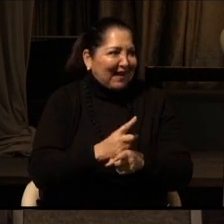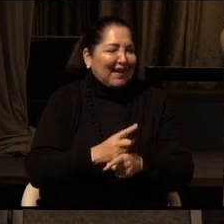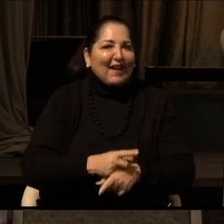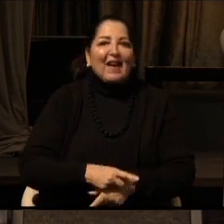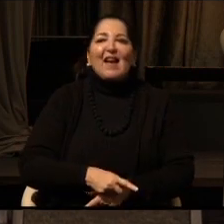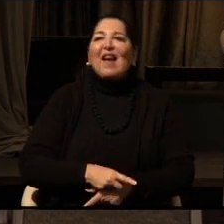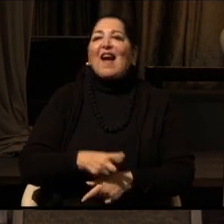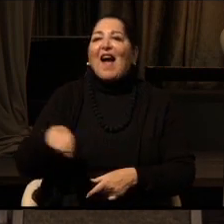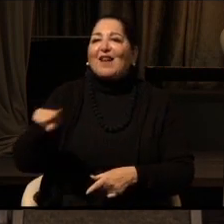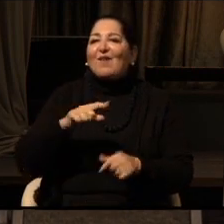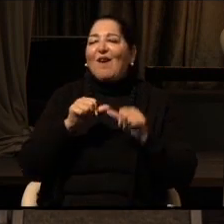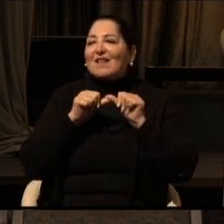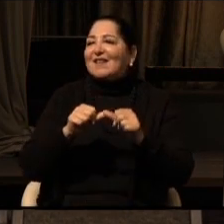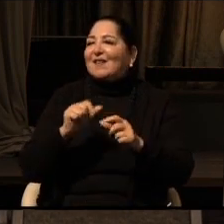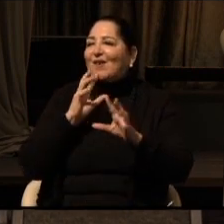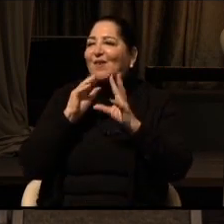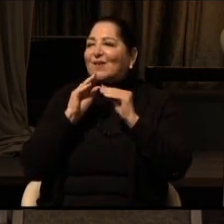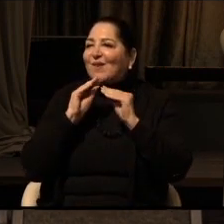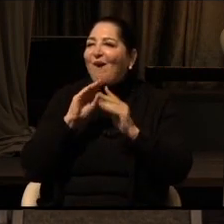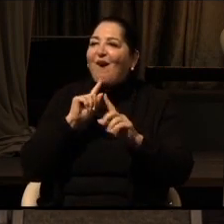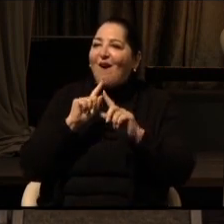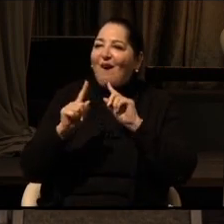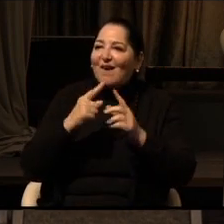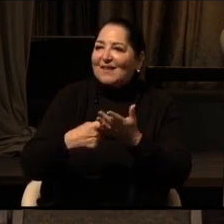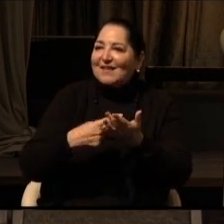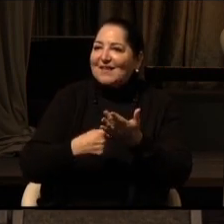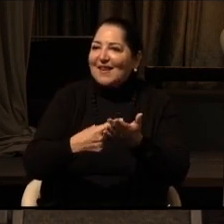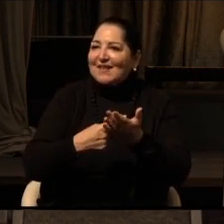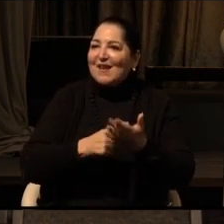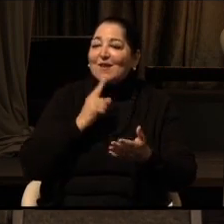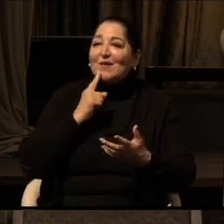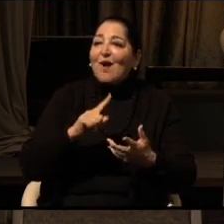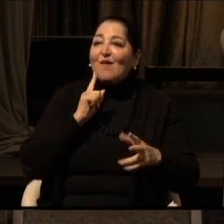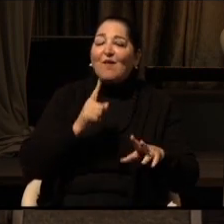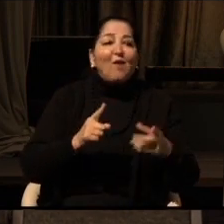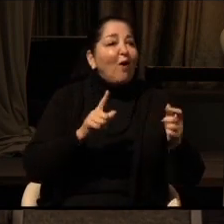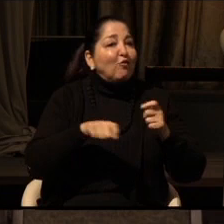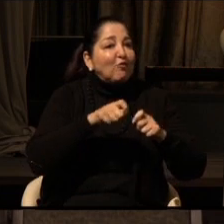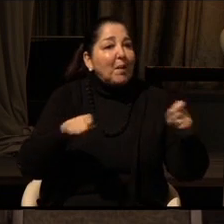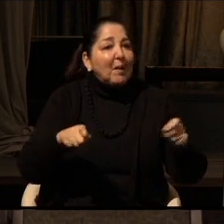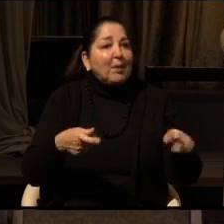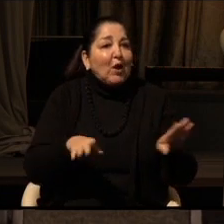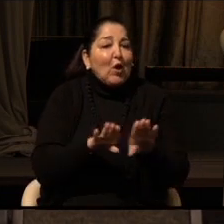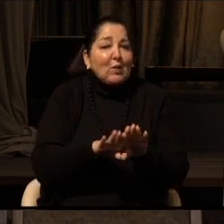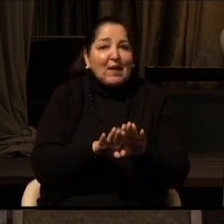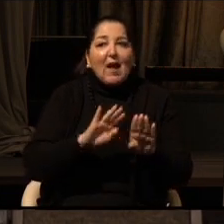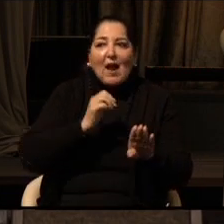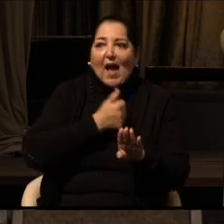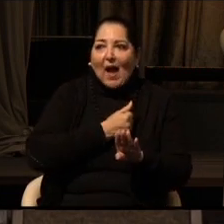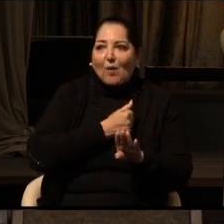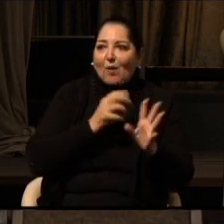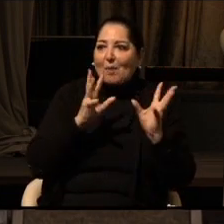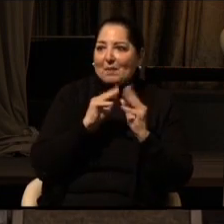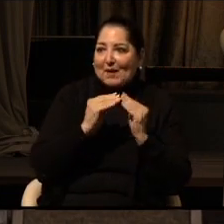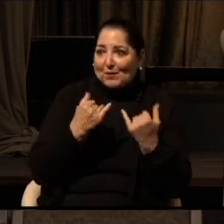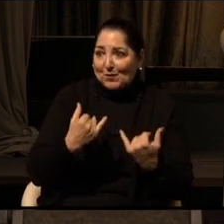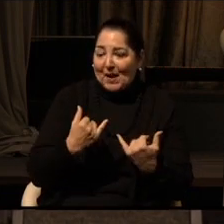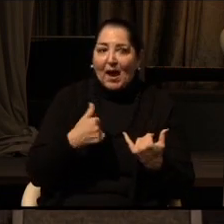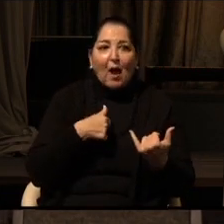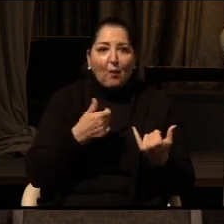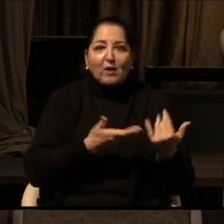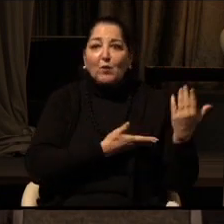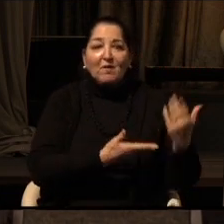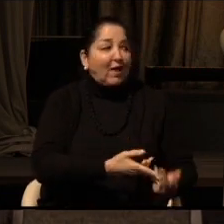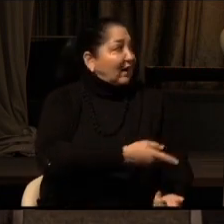Just as a way of kind of wrapping up, closing out this particular part, I want to invite Stephanie and Chanan up here to do a presentation.